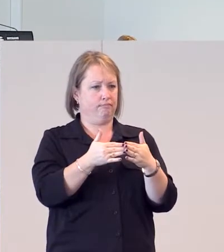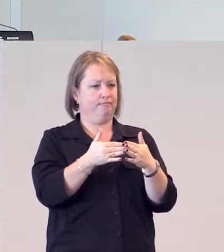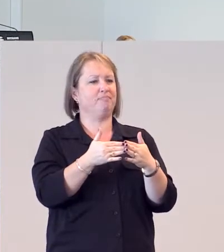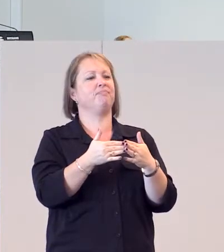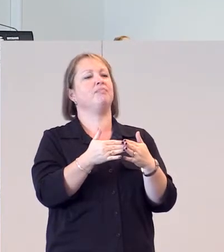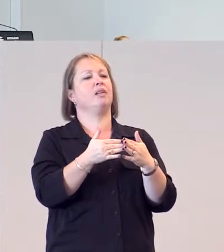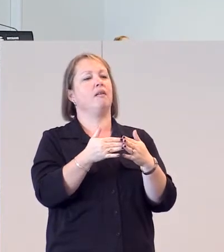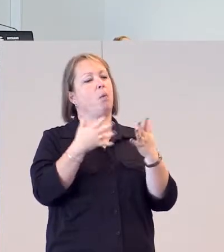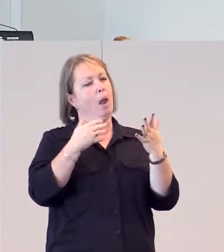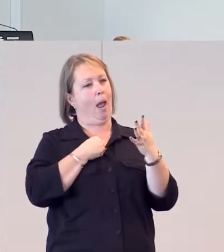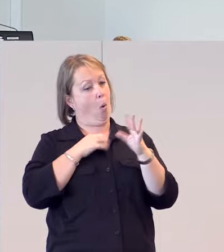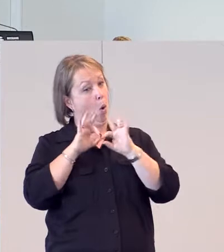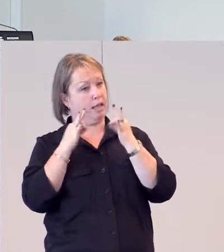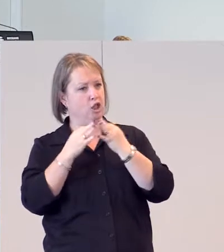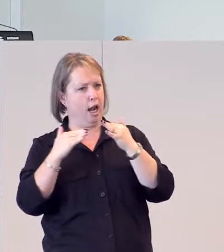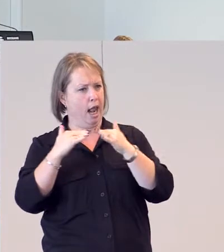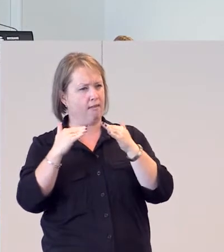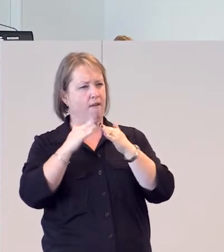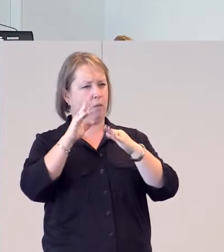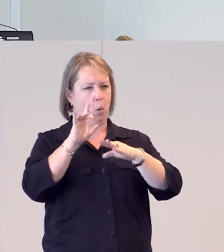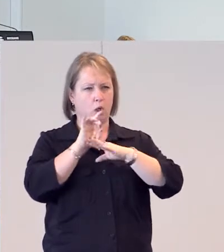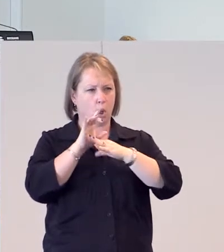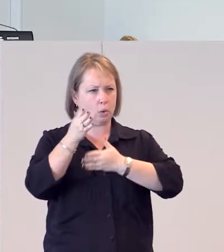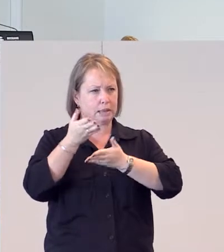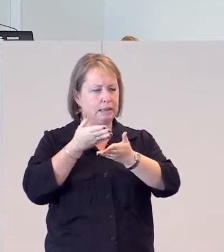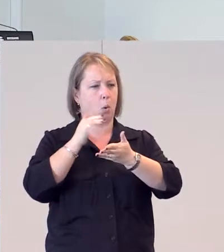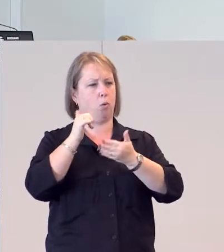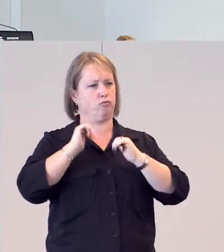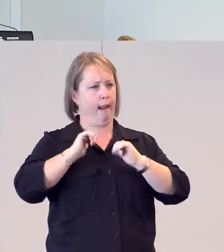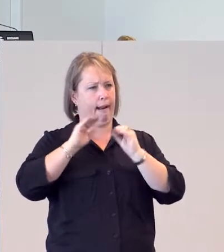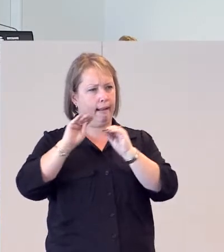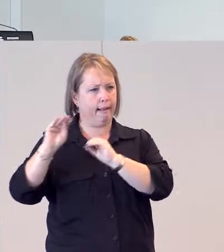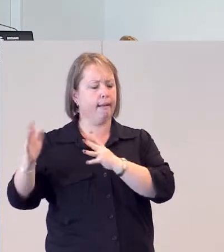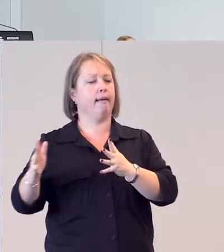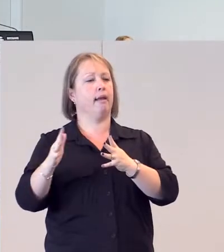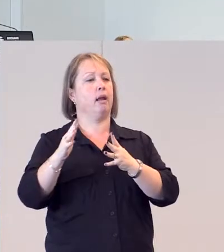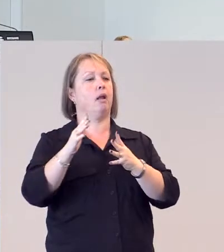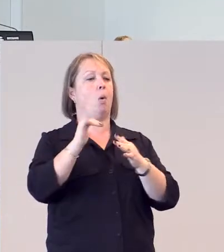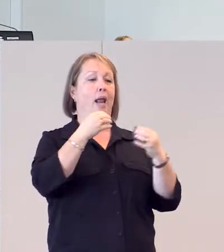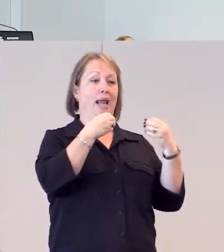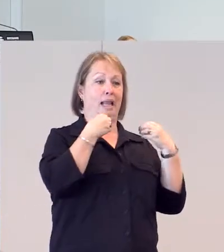at an organisational level when we're doing consultancies or training, at an industry level